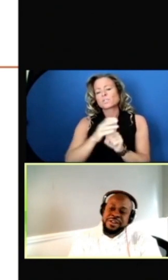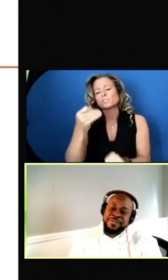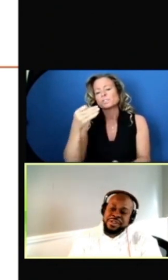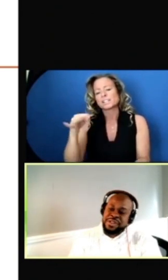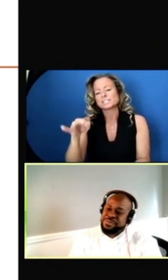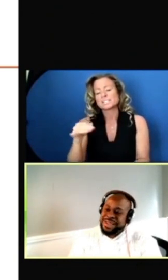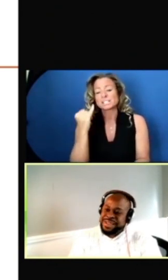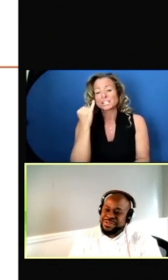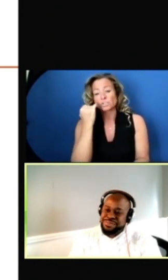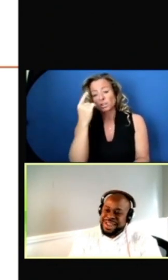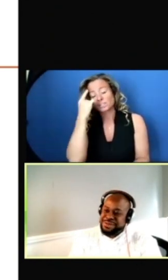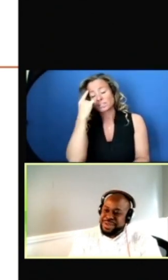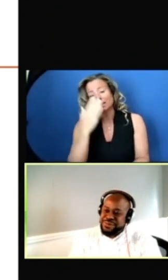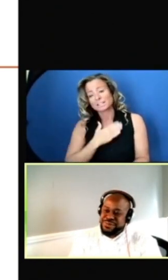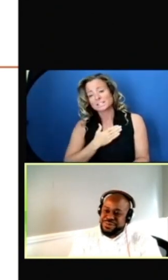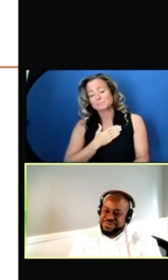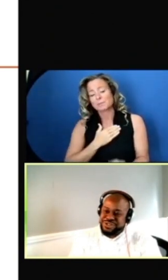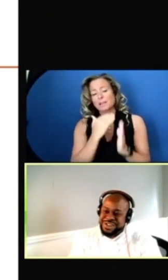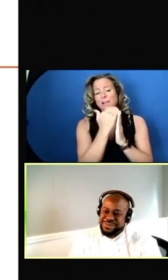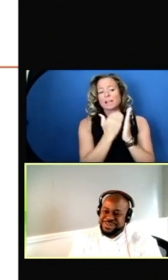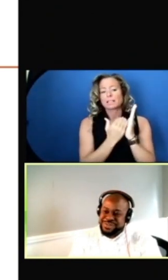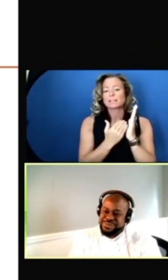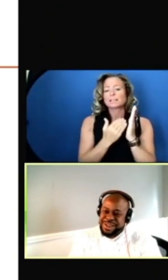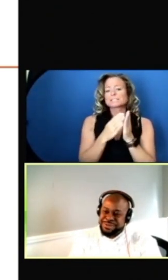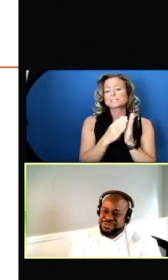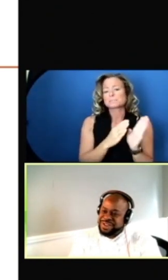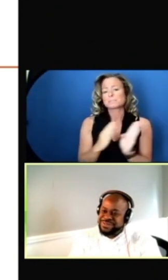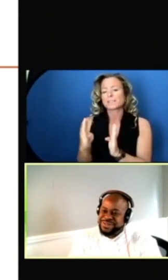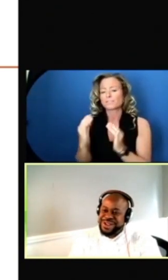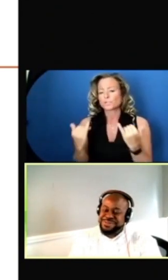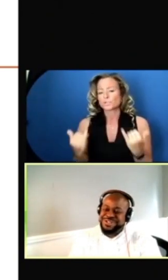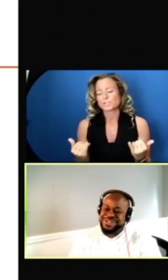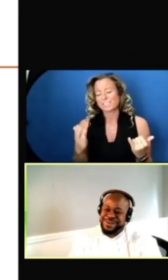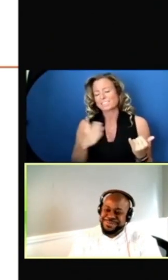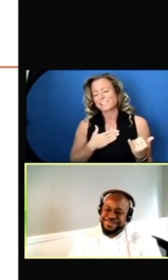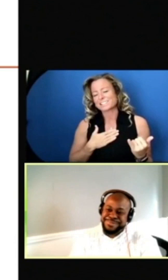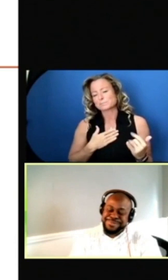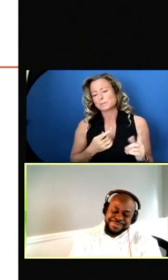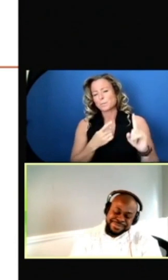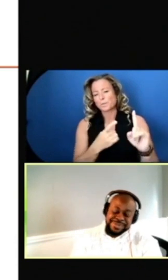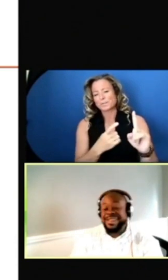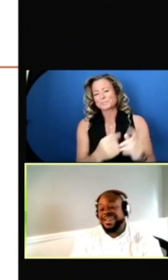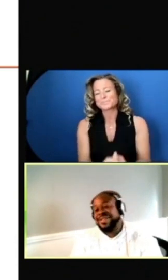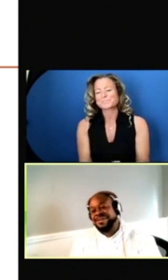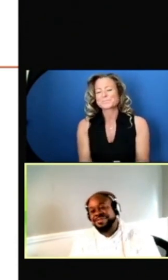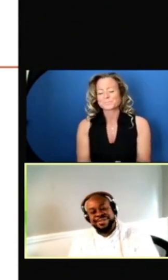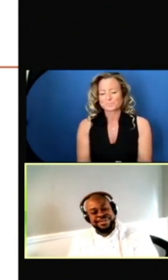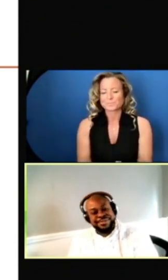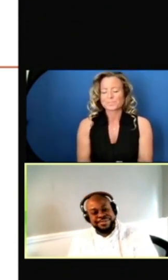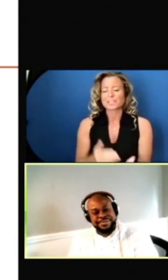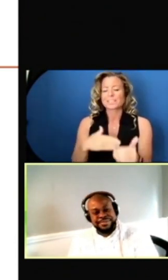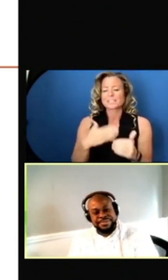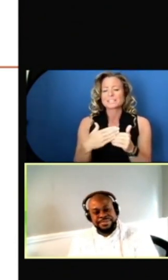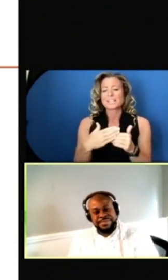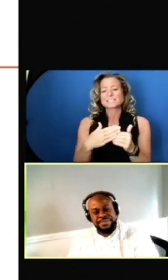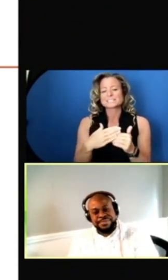if you can think of this as my lesson plan and my course objectives, this is what I'm trying to accomplish now. Next slide,